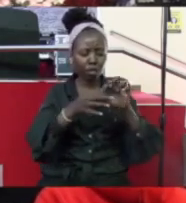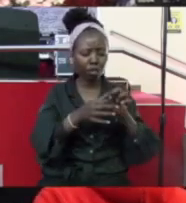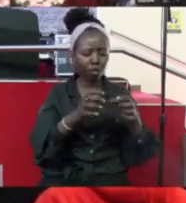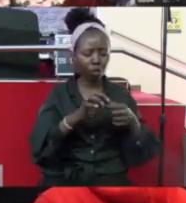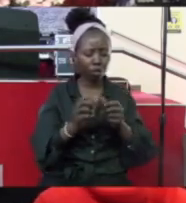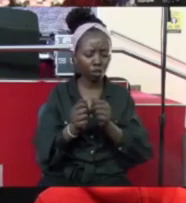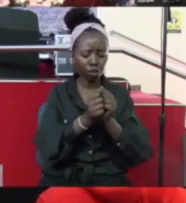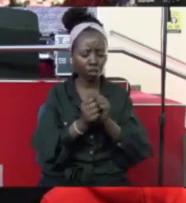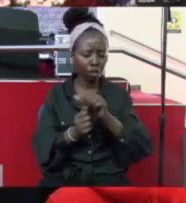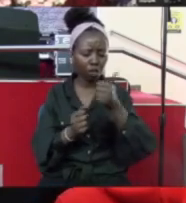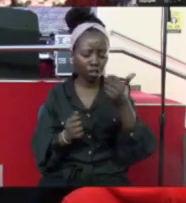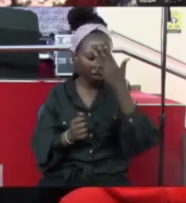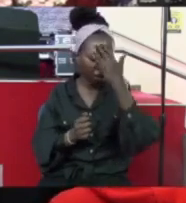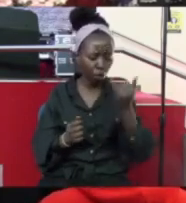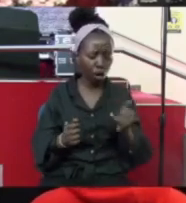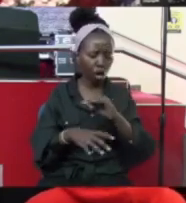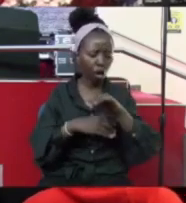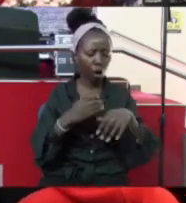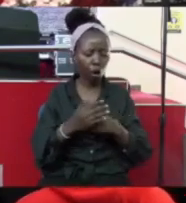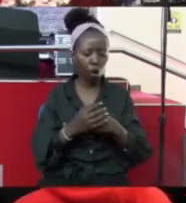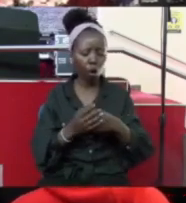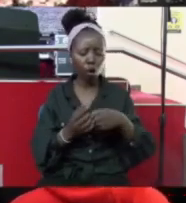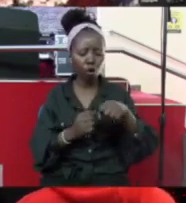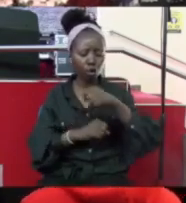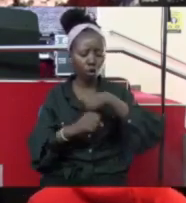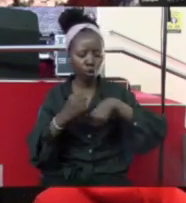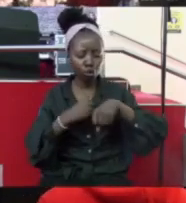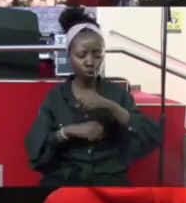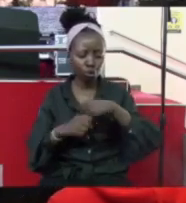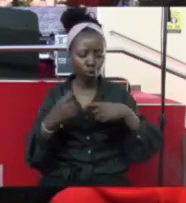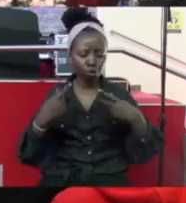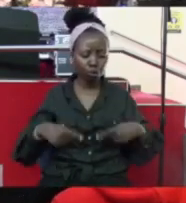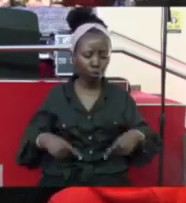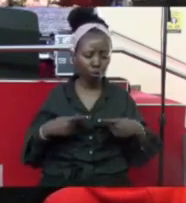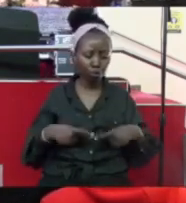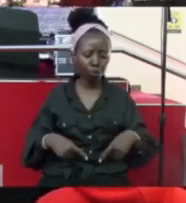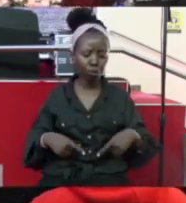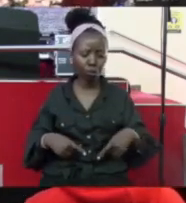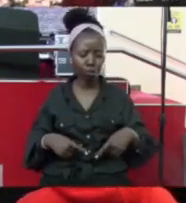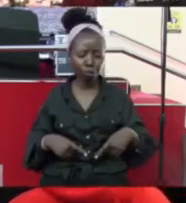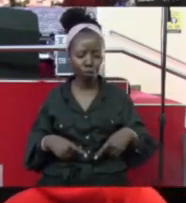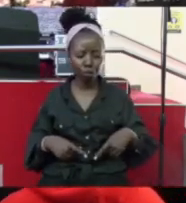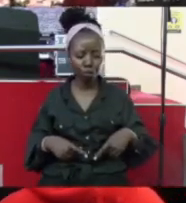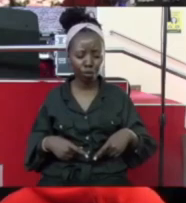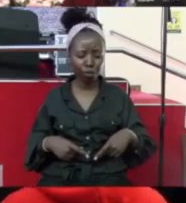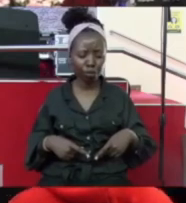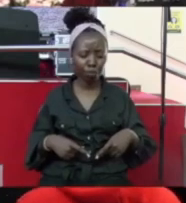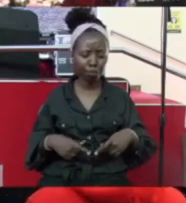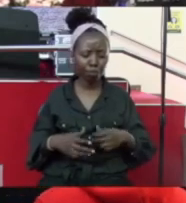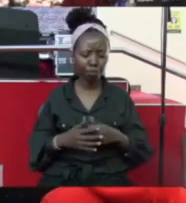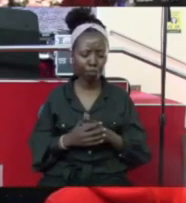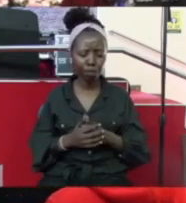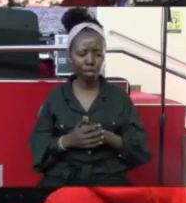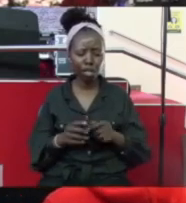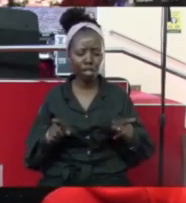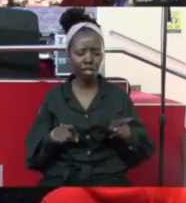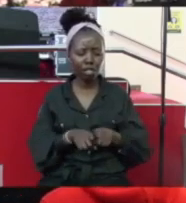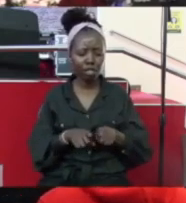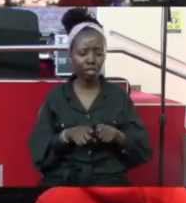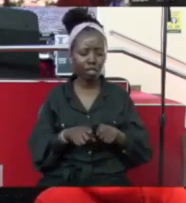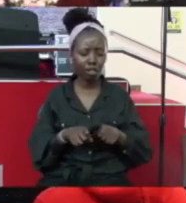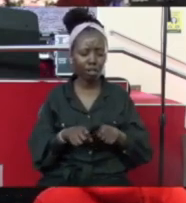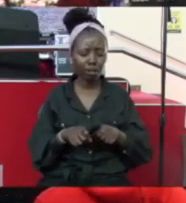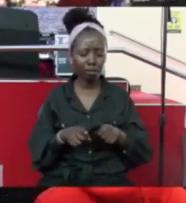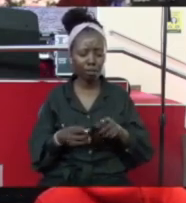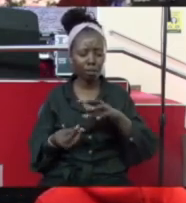social beings. Na kwamba tutaweza kuwa tayari kuunganika na wengine kwa sababu sisi ni viumbe ambao ni wa kisociology. And create covenant or